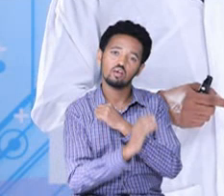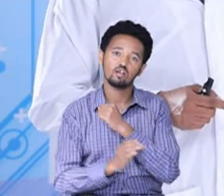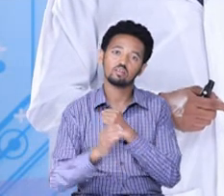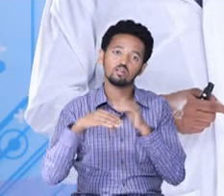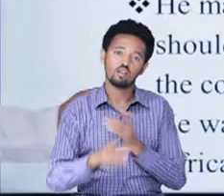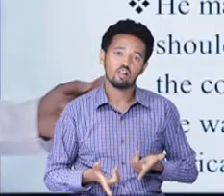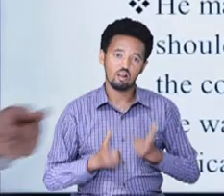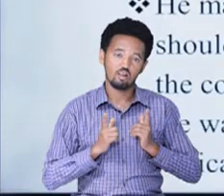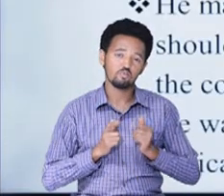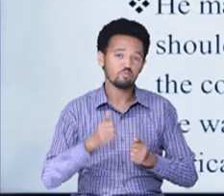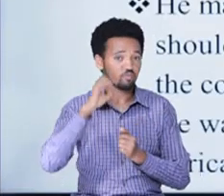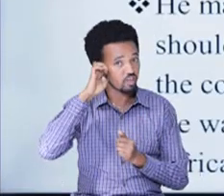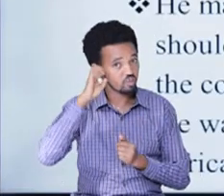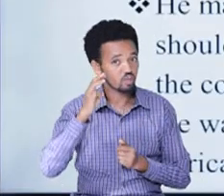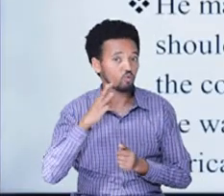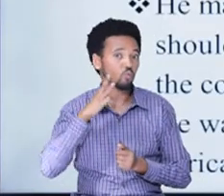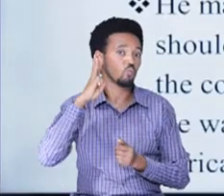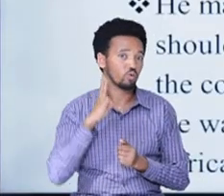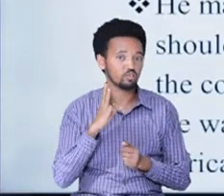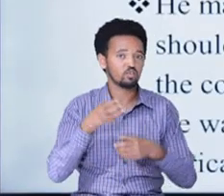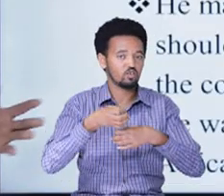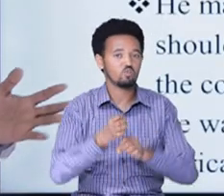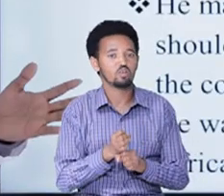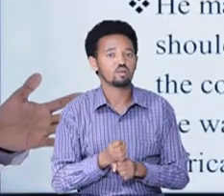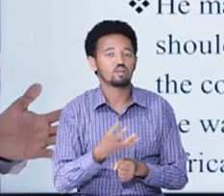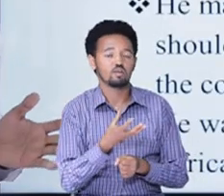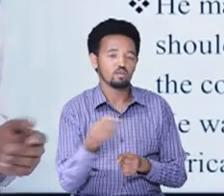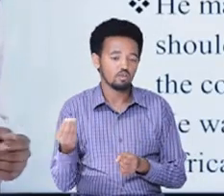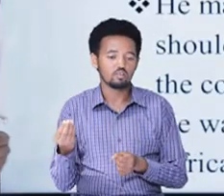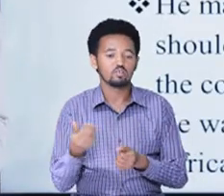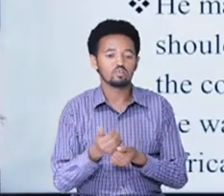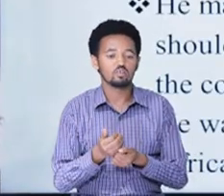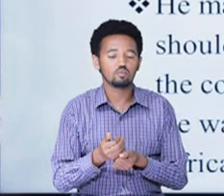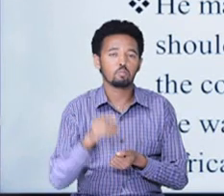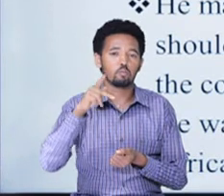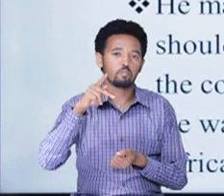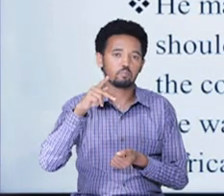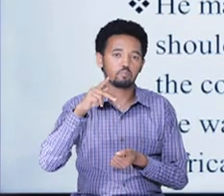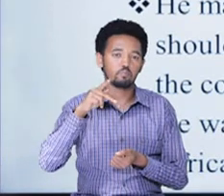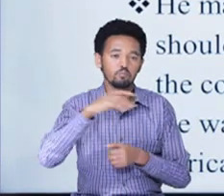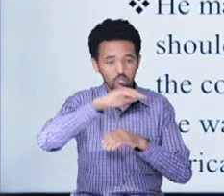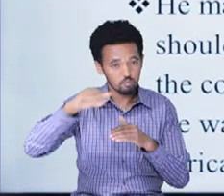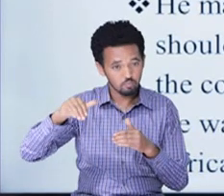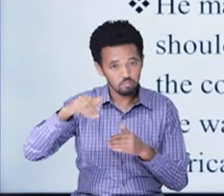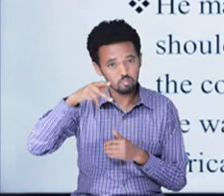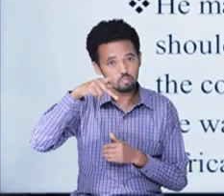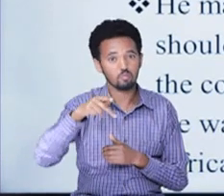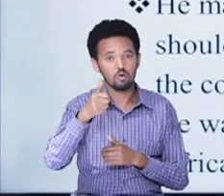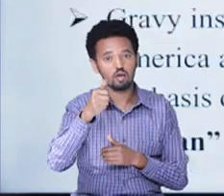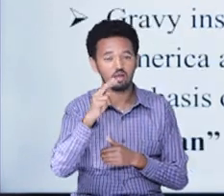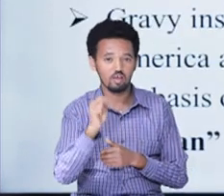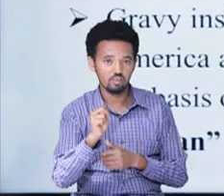in. And he was an organizer and preacher of Pan-Africanism movement. While